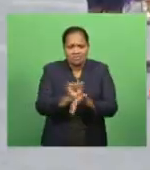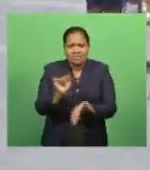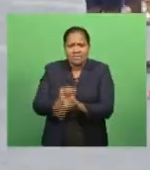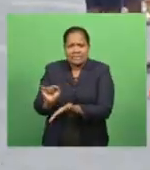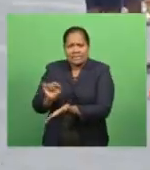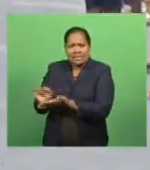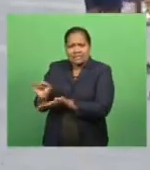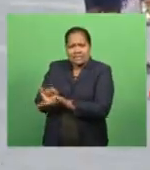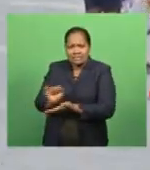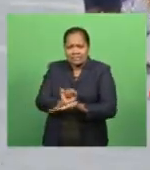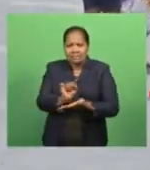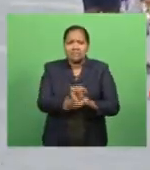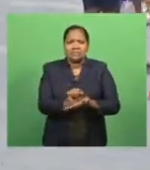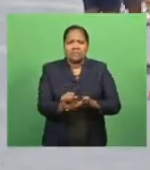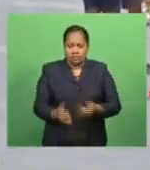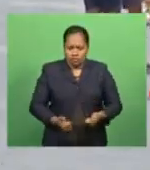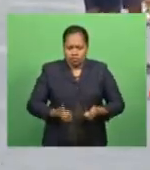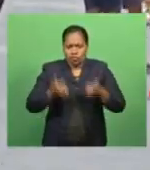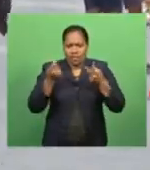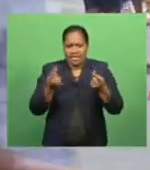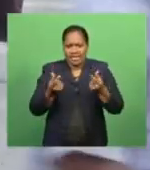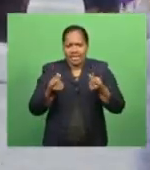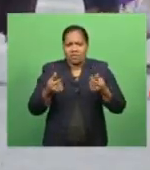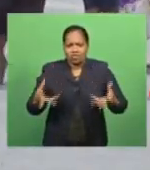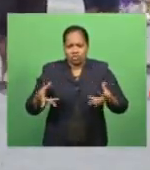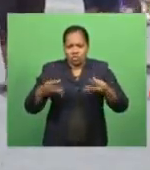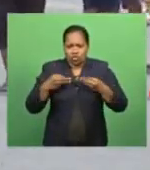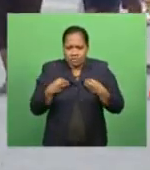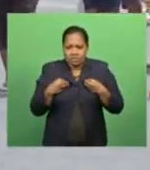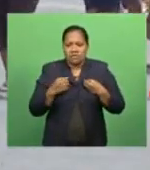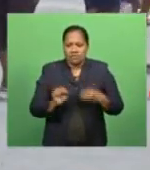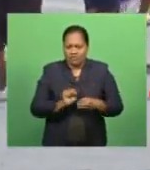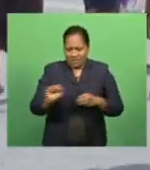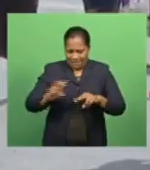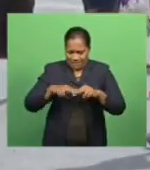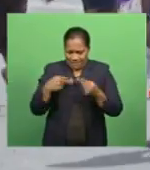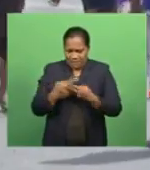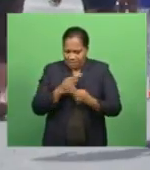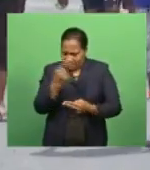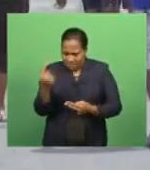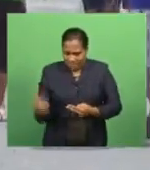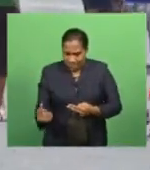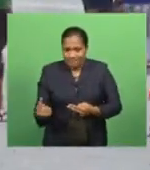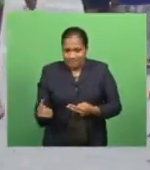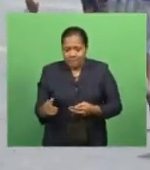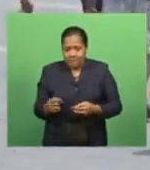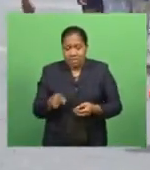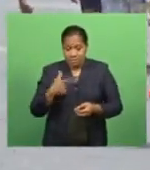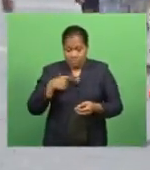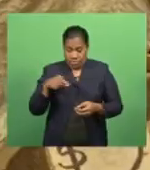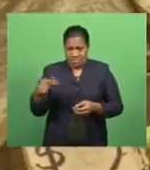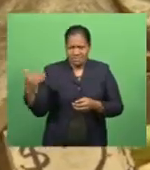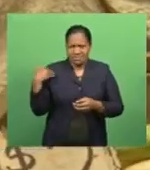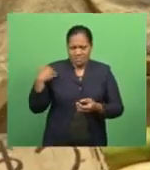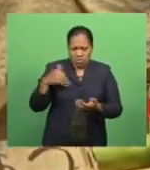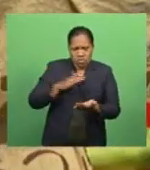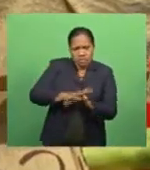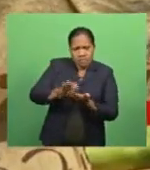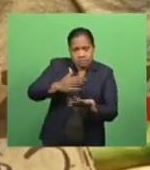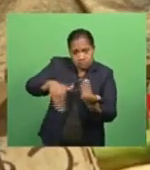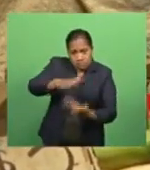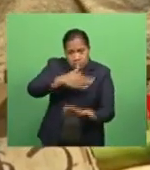thus generated good cash flow income for them and their families. The effect of Tropical Cyclone Harold in particular made it even